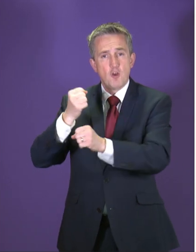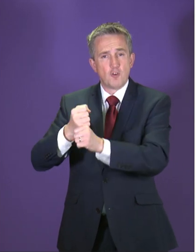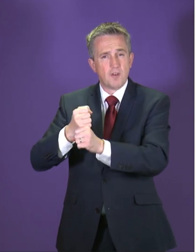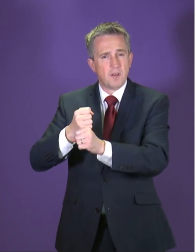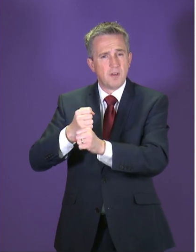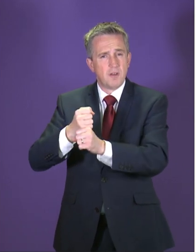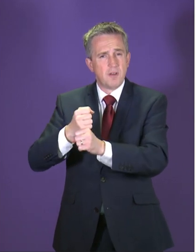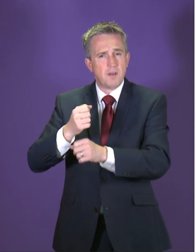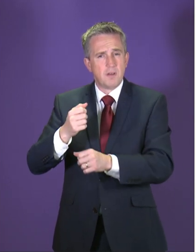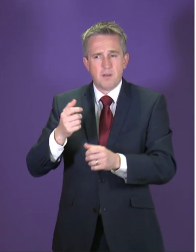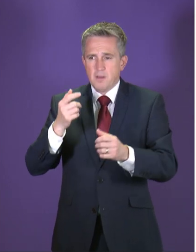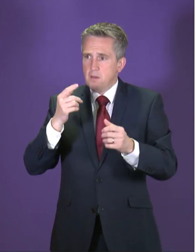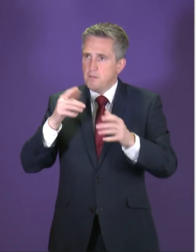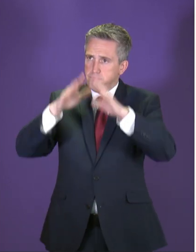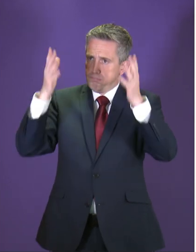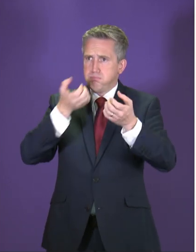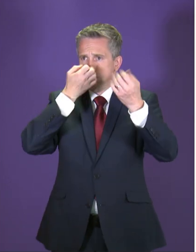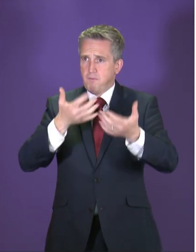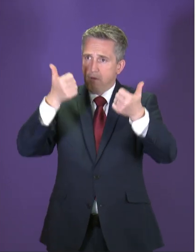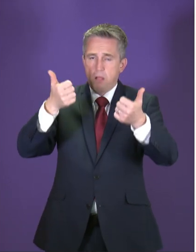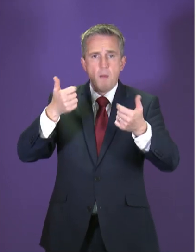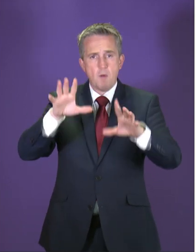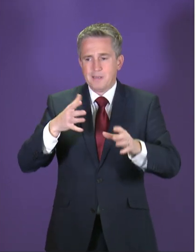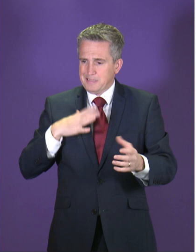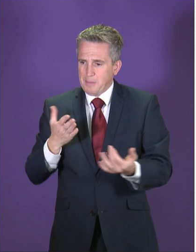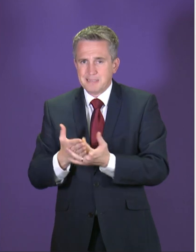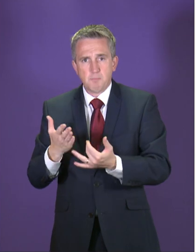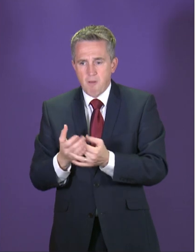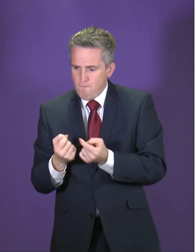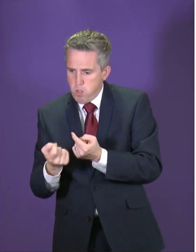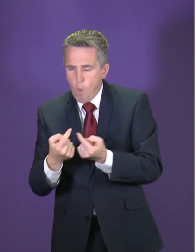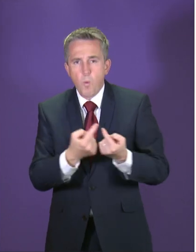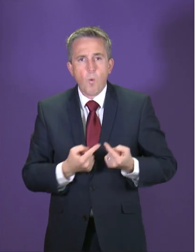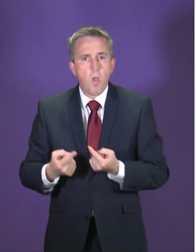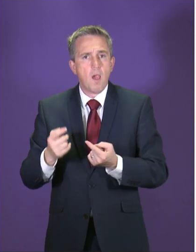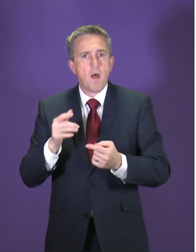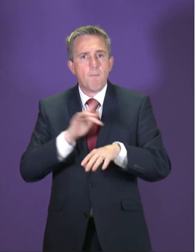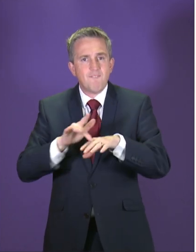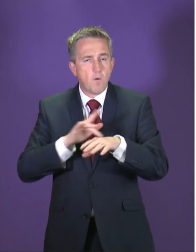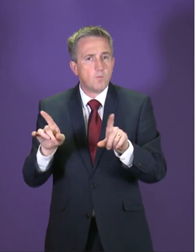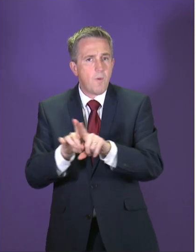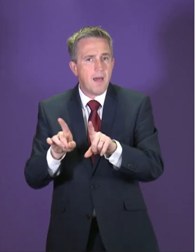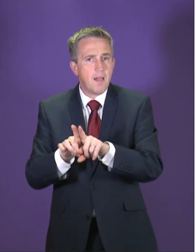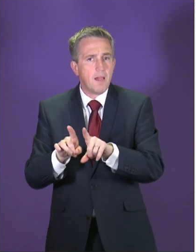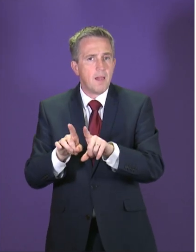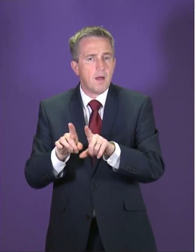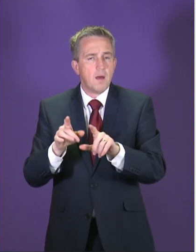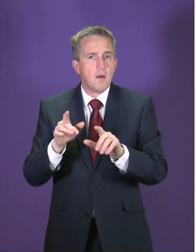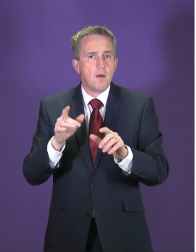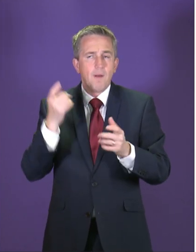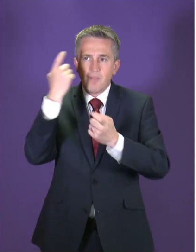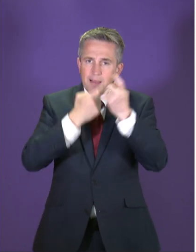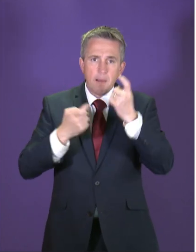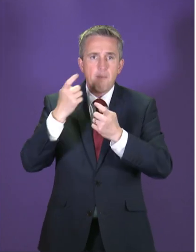for programs small as well as big? How could it be integrated into the everyday working lives